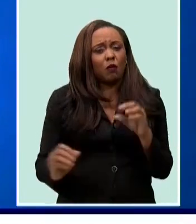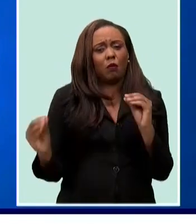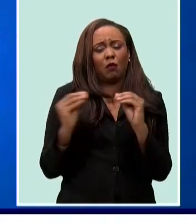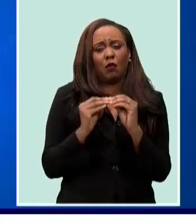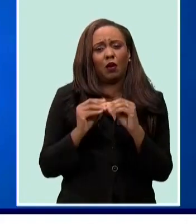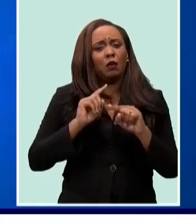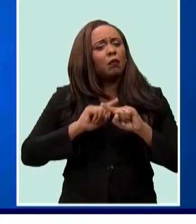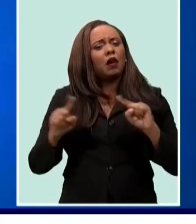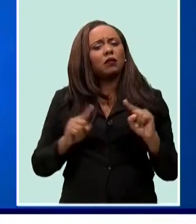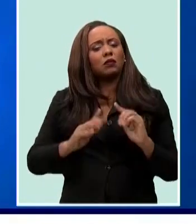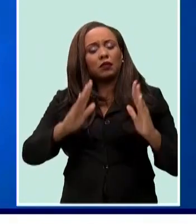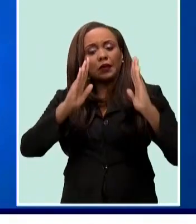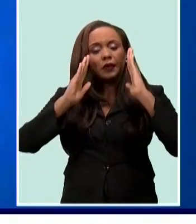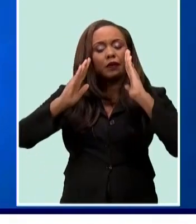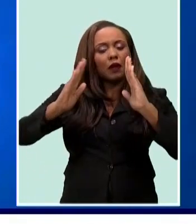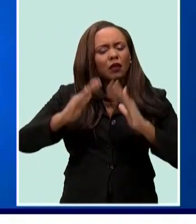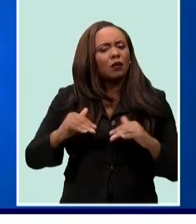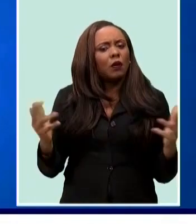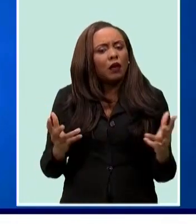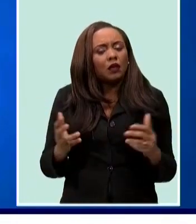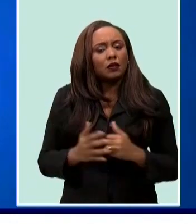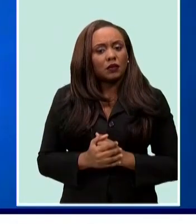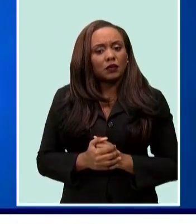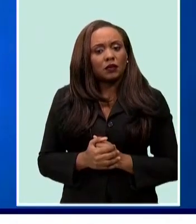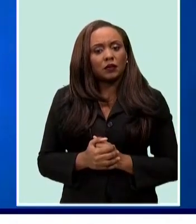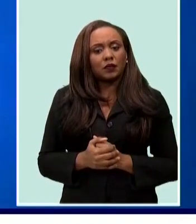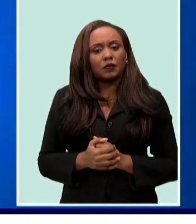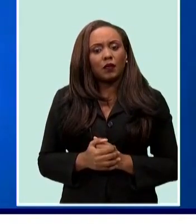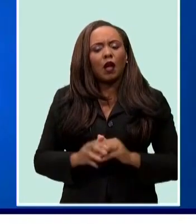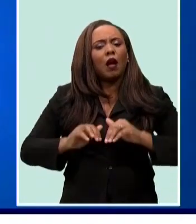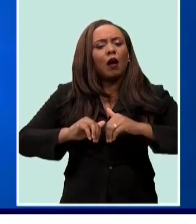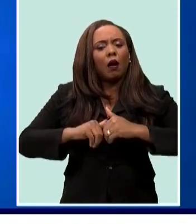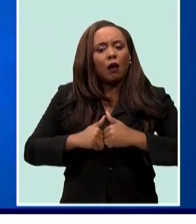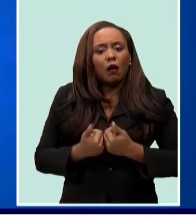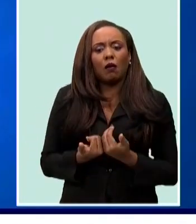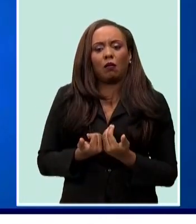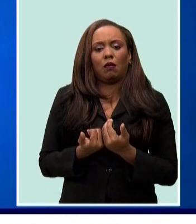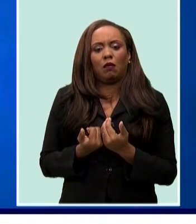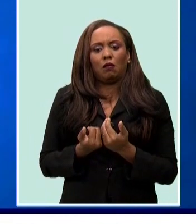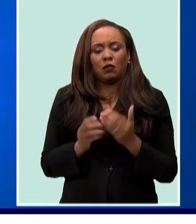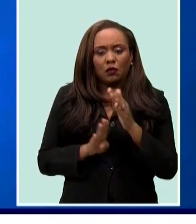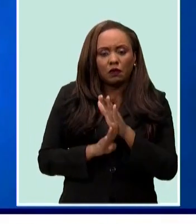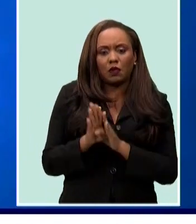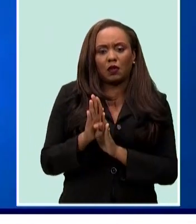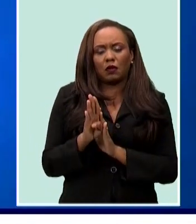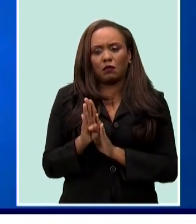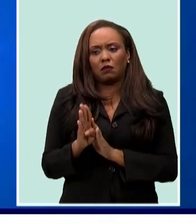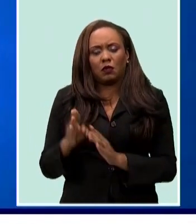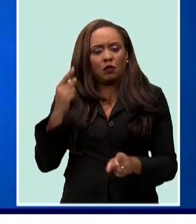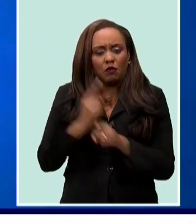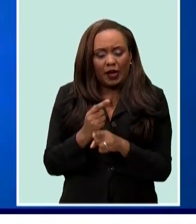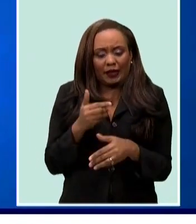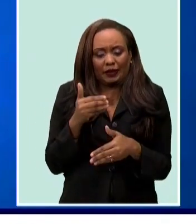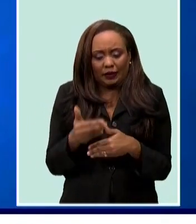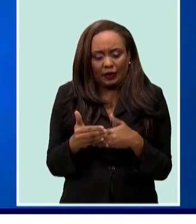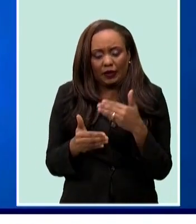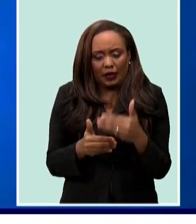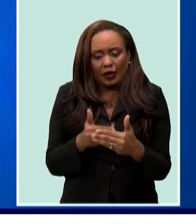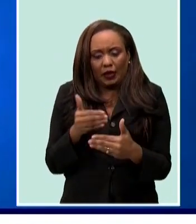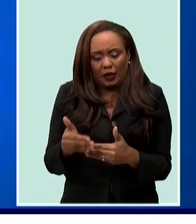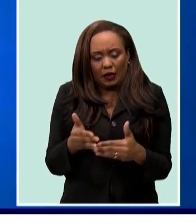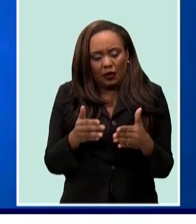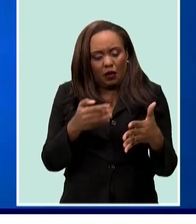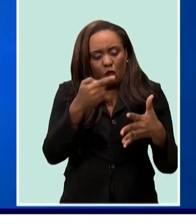it focuses on how. It focuses on taking the right steps in the right